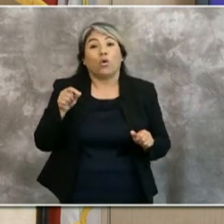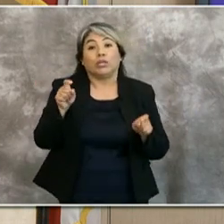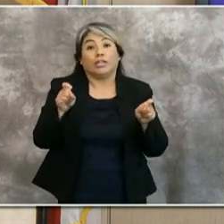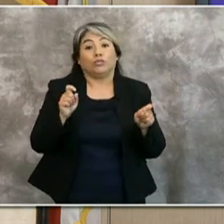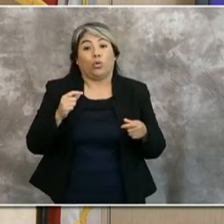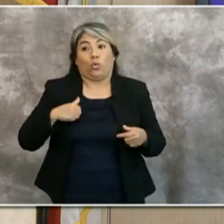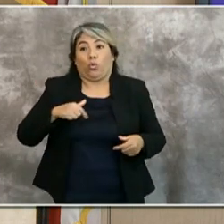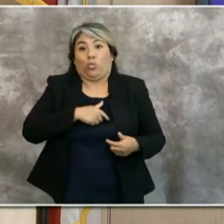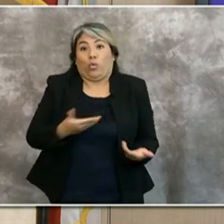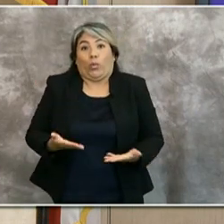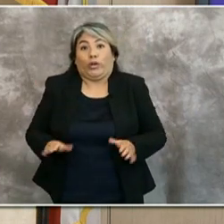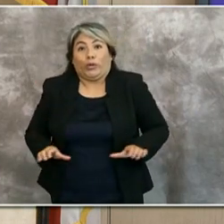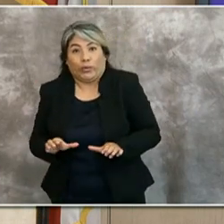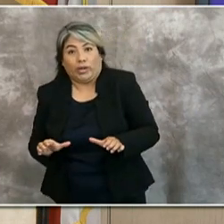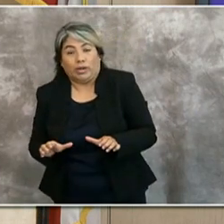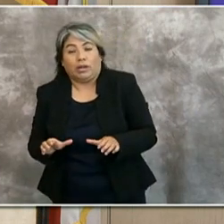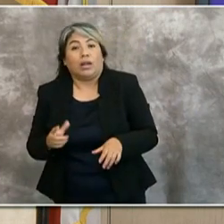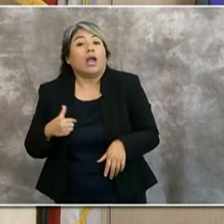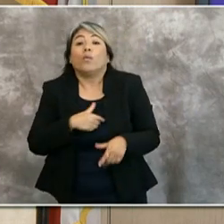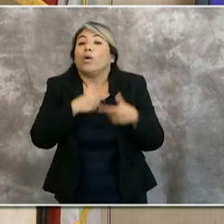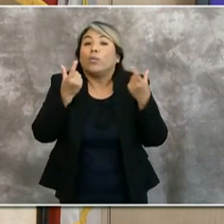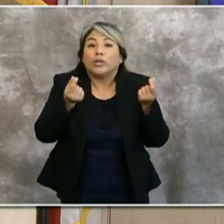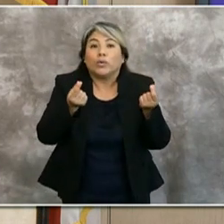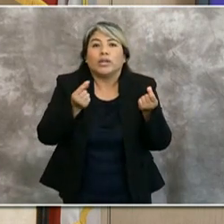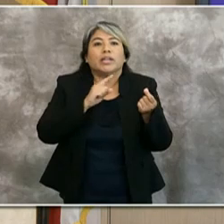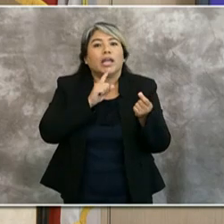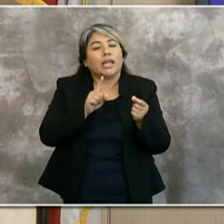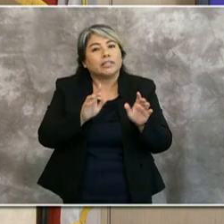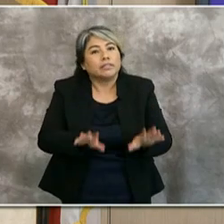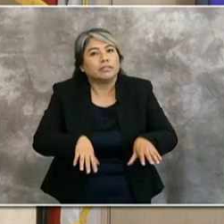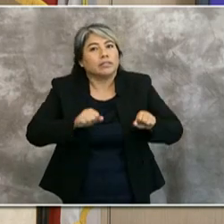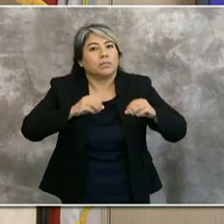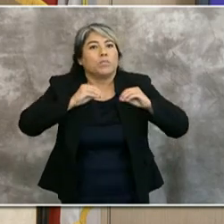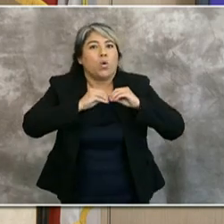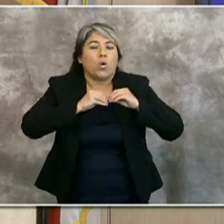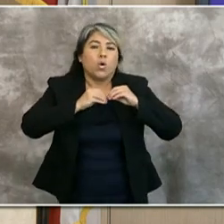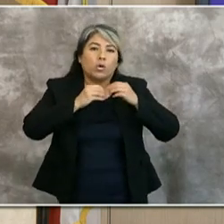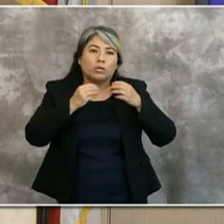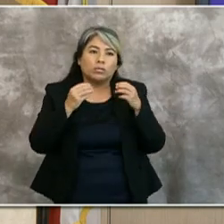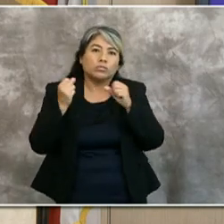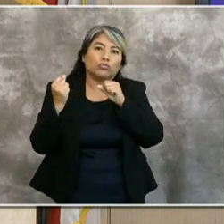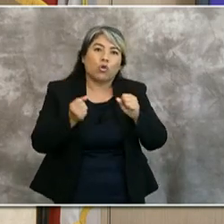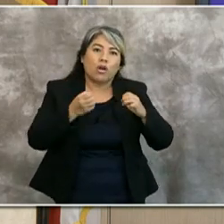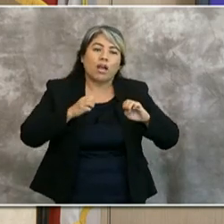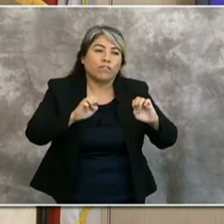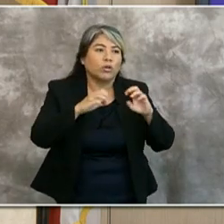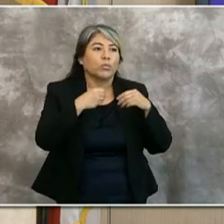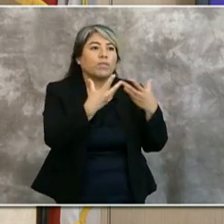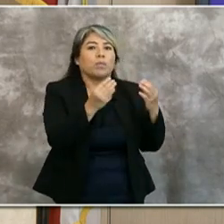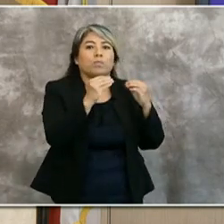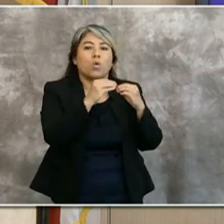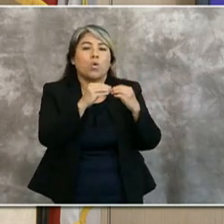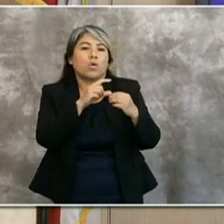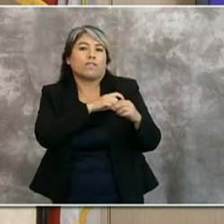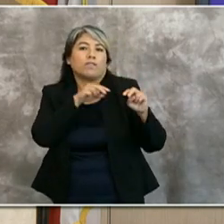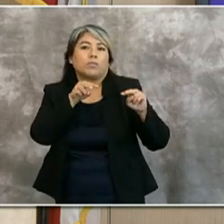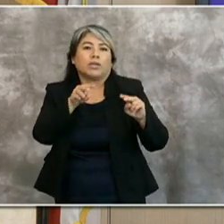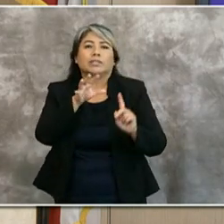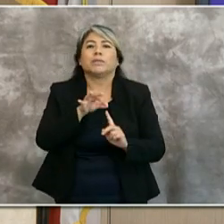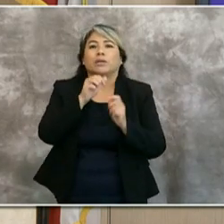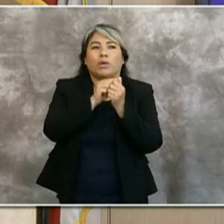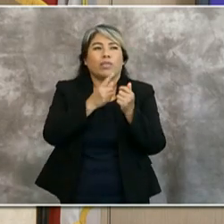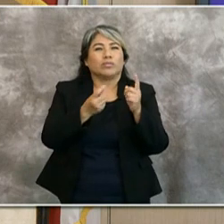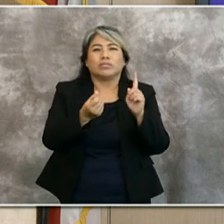control what we're doing. And what we are doing is stepping up our efforts to be able to provide greater enforcement, particularly for those